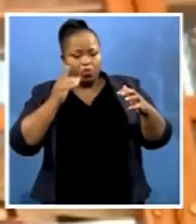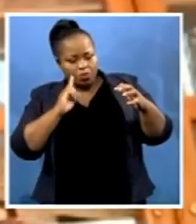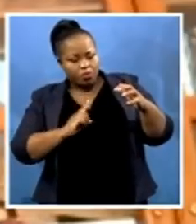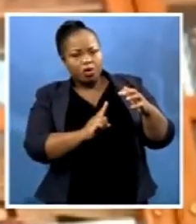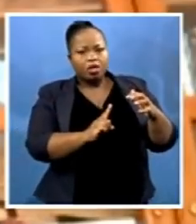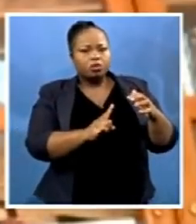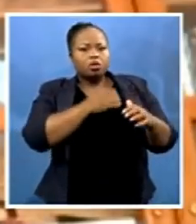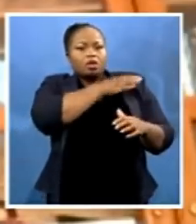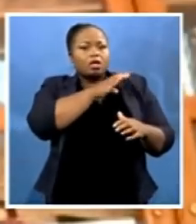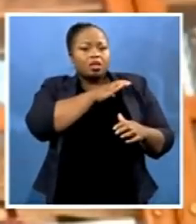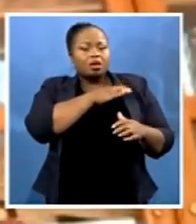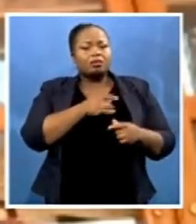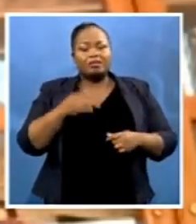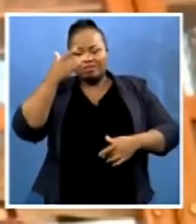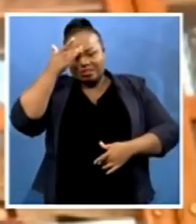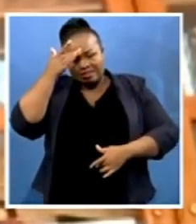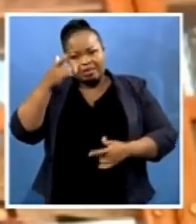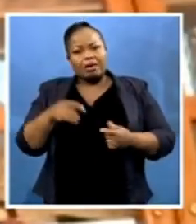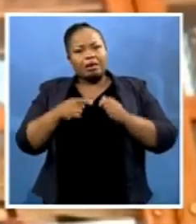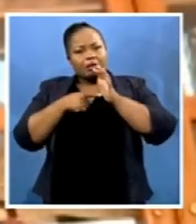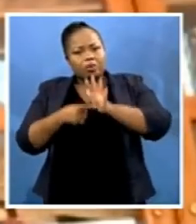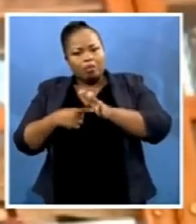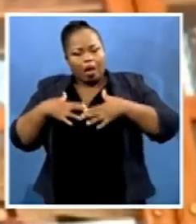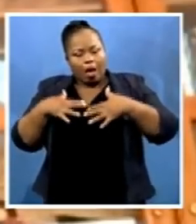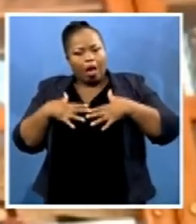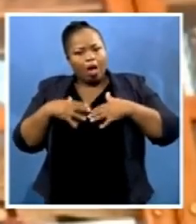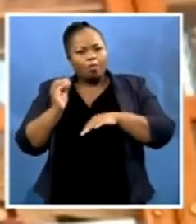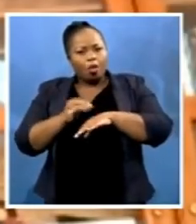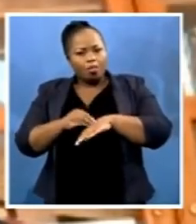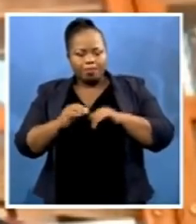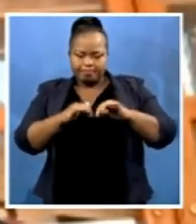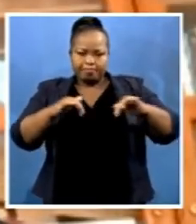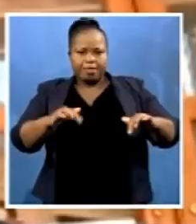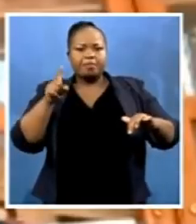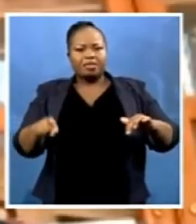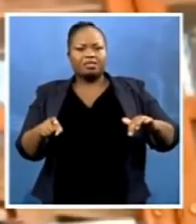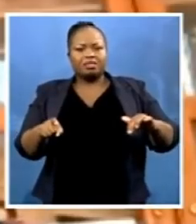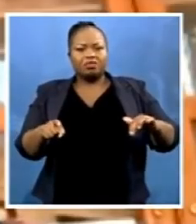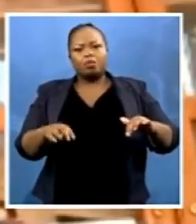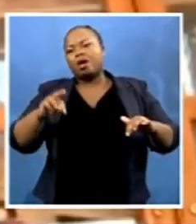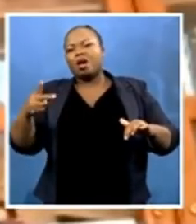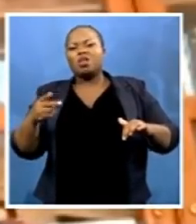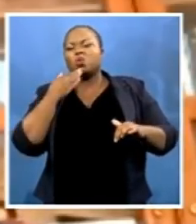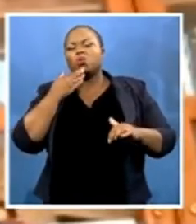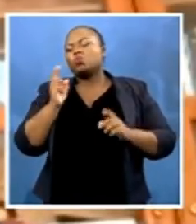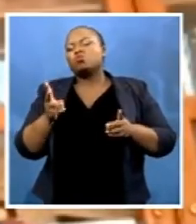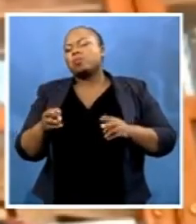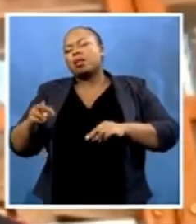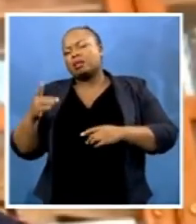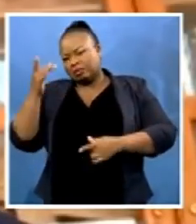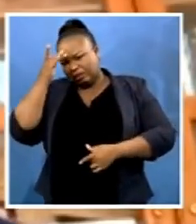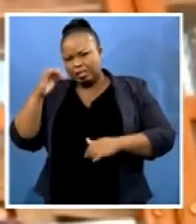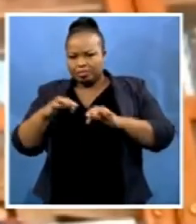respiratory symptoms, must be separated from the rest of the patients in the hospital. And secondly, that we create field